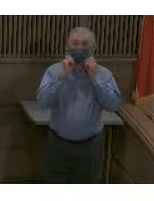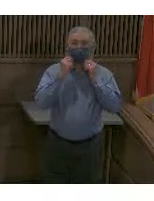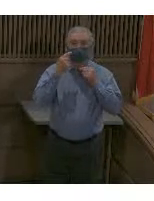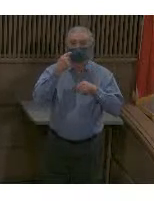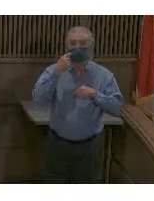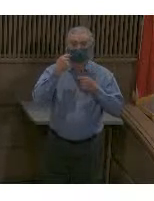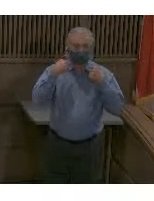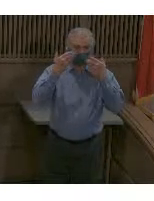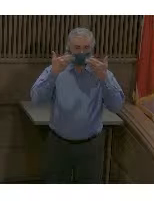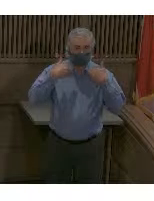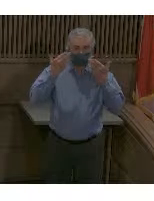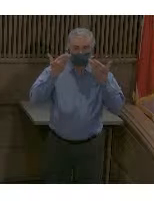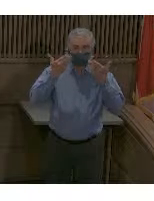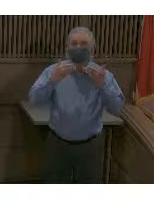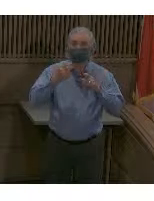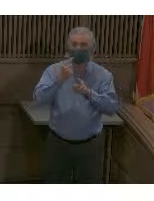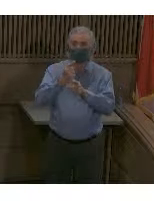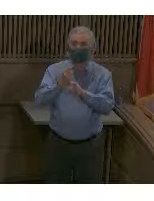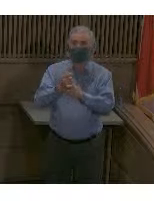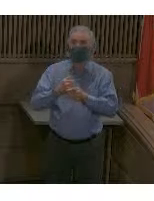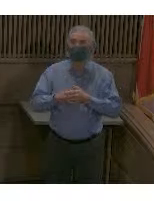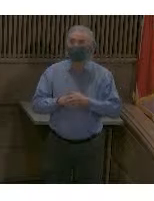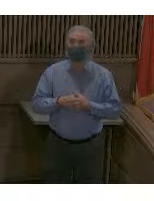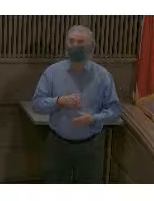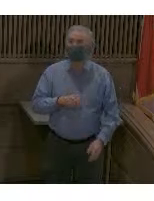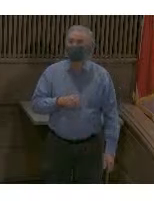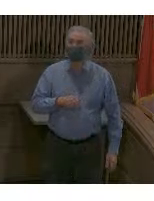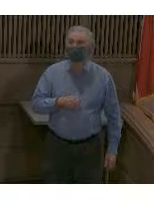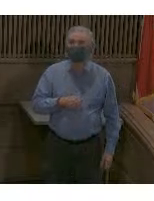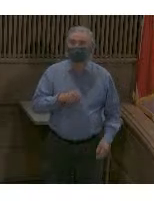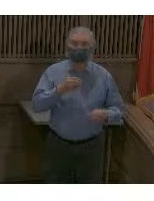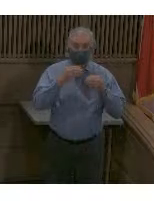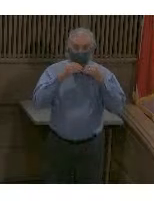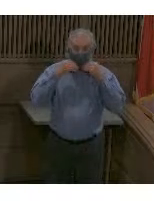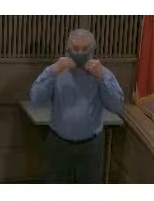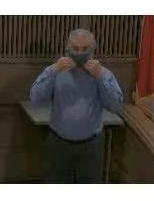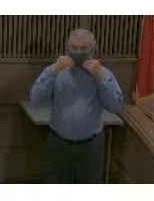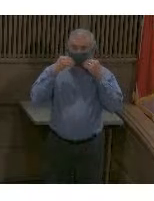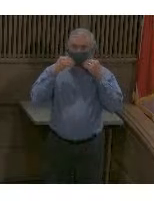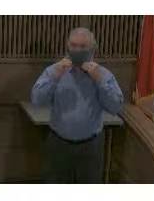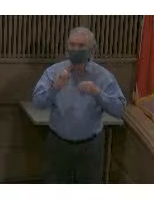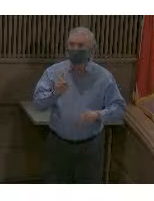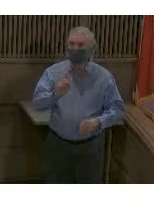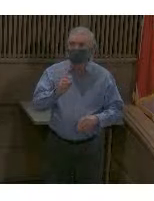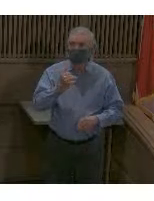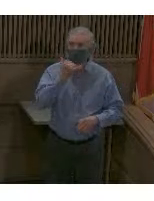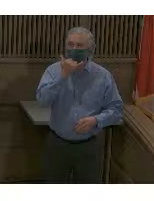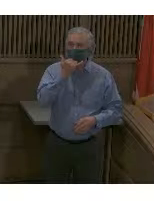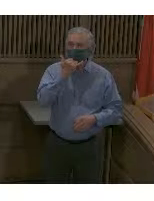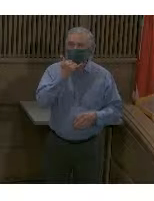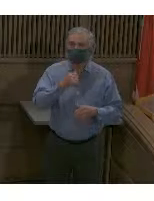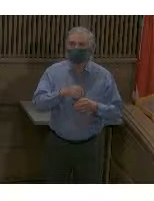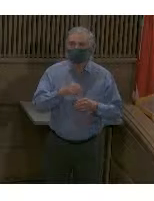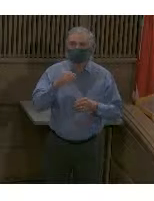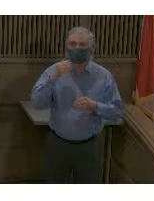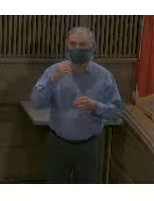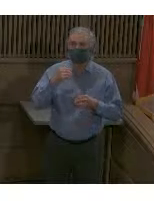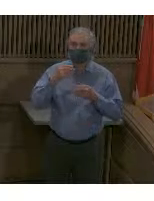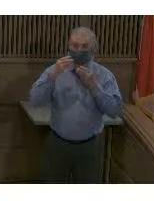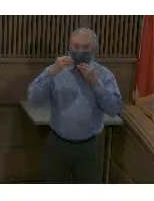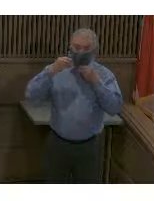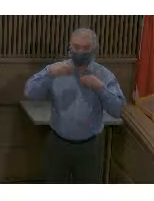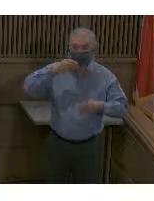I go to many functions, games, churches, and places like this, and I want to show you the importance of wearing the mask